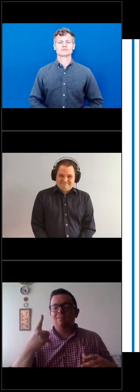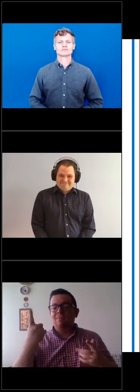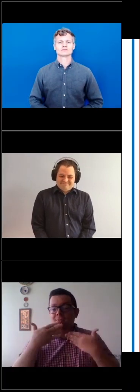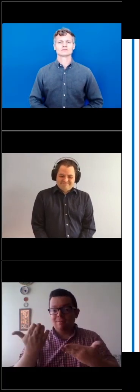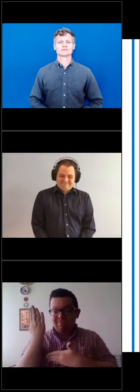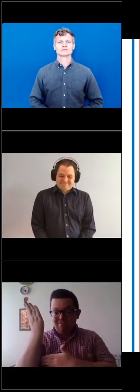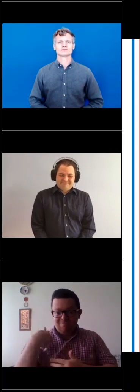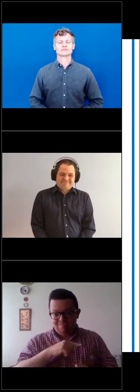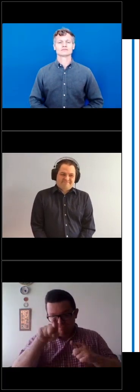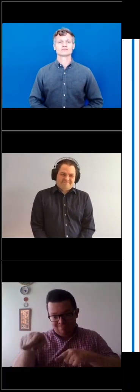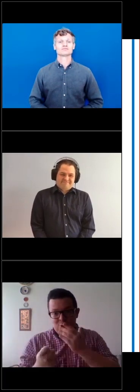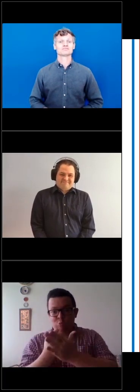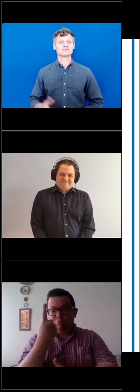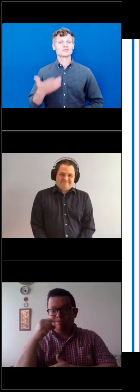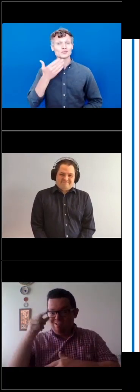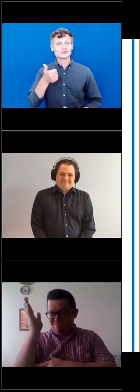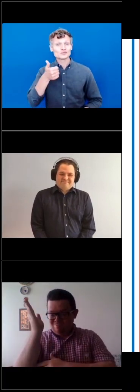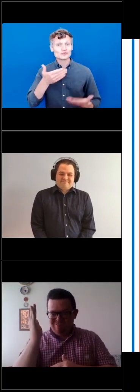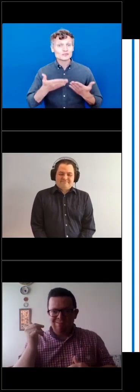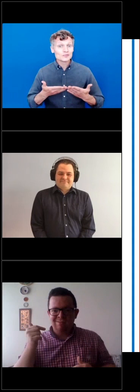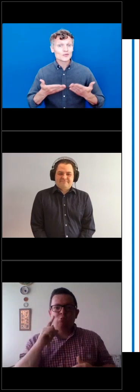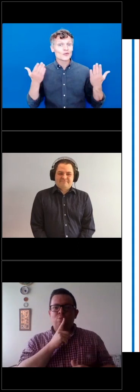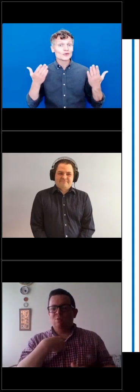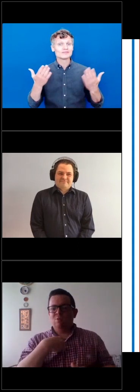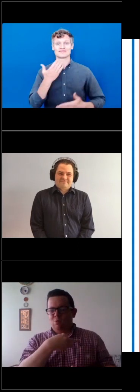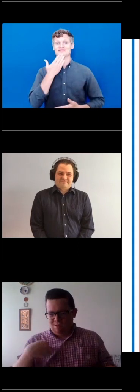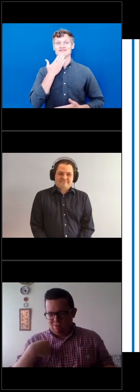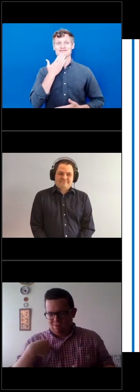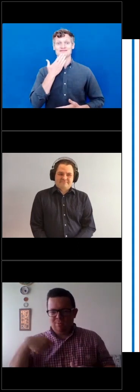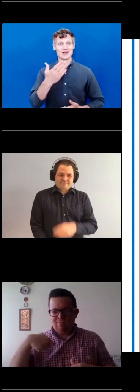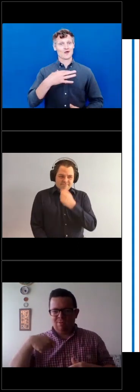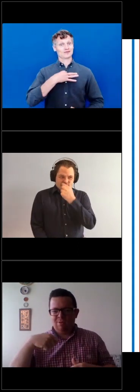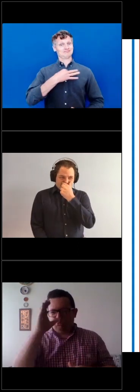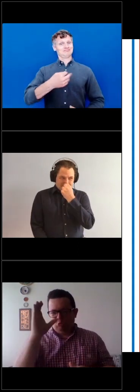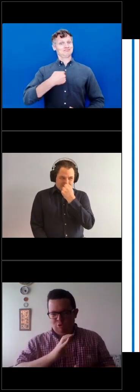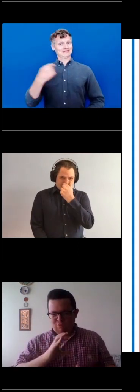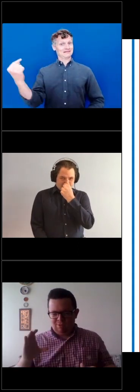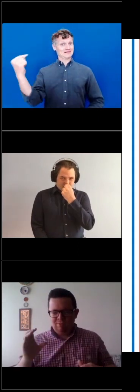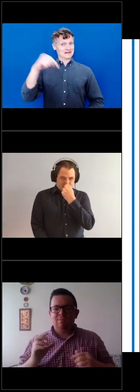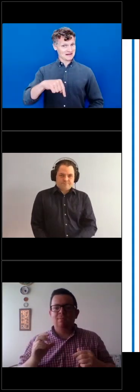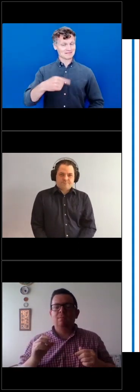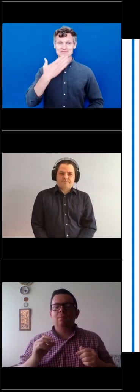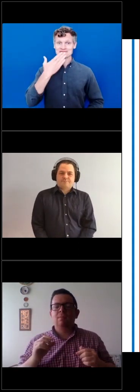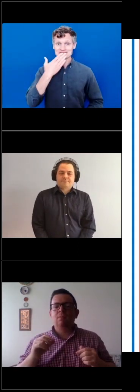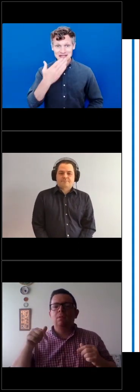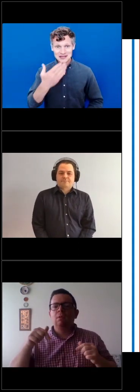Okay, good morning, and thank you for having me here. Thank you for the opportunity this afternoon, this morning here in